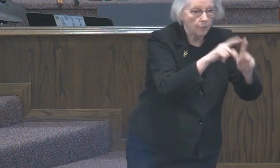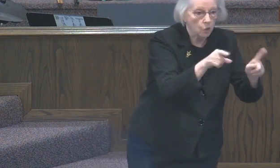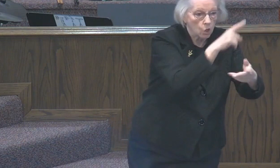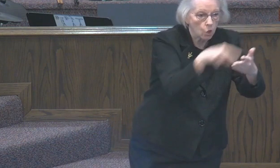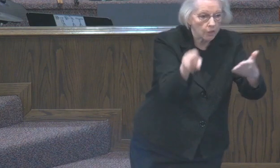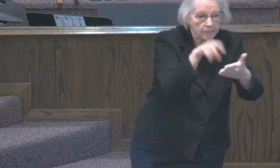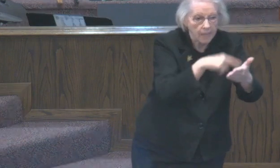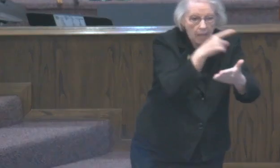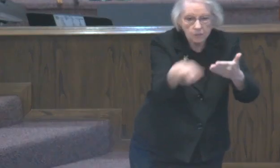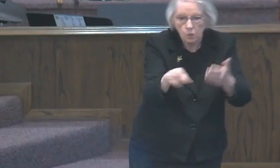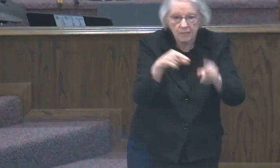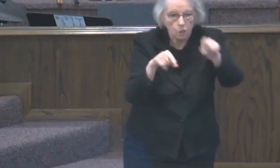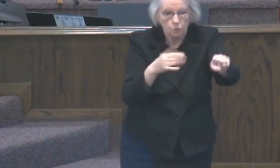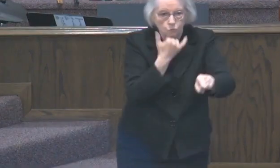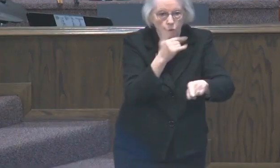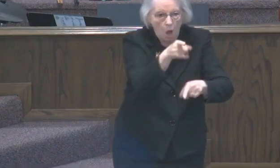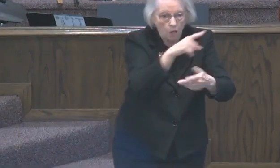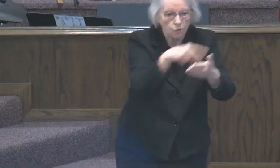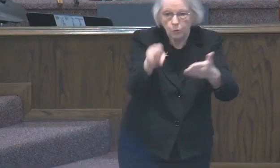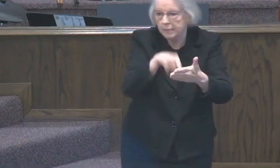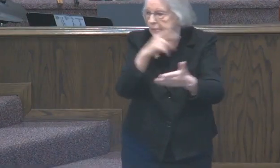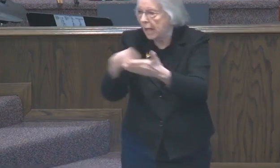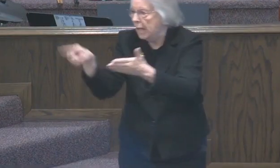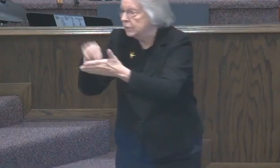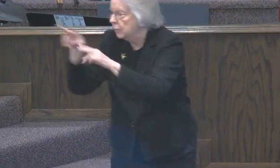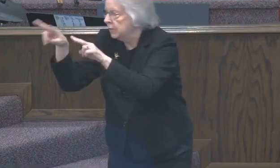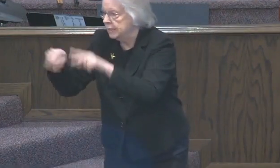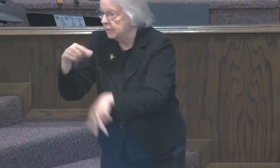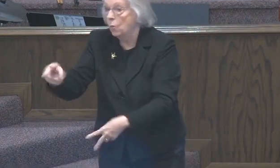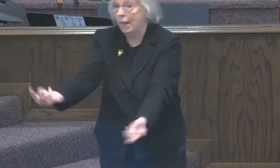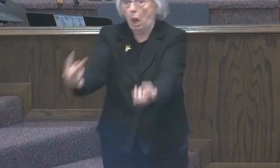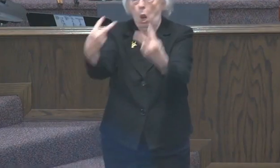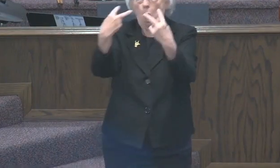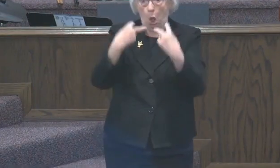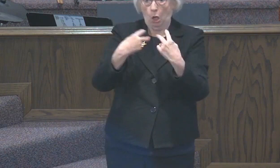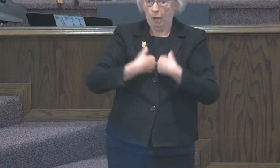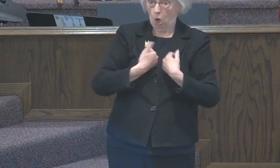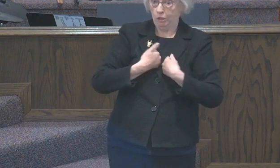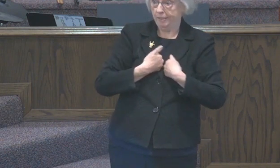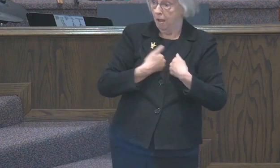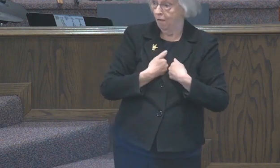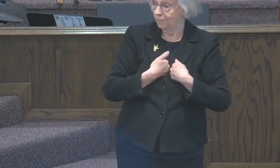So I need this discernment. I need this wisdom to see my own plank.